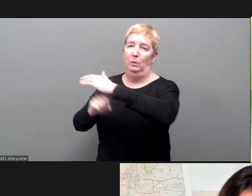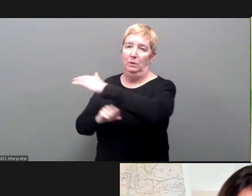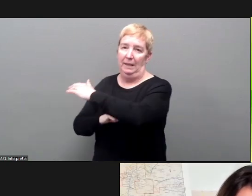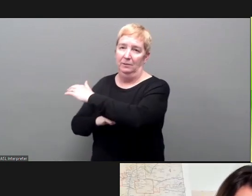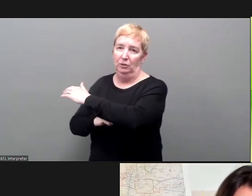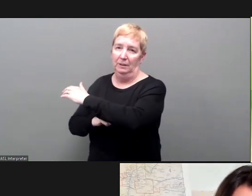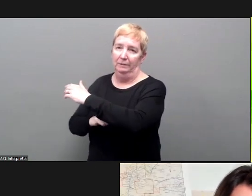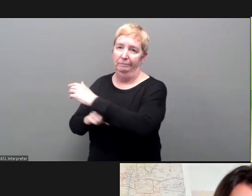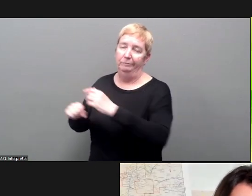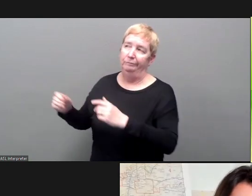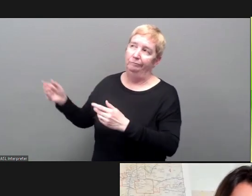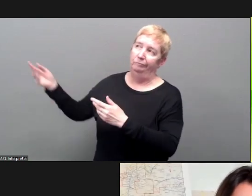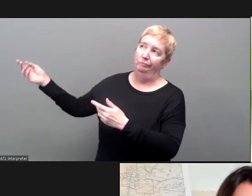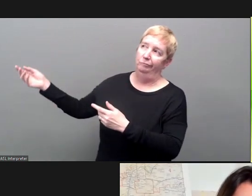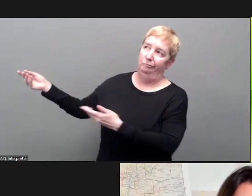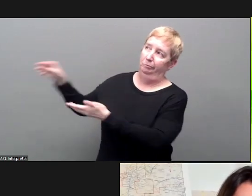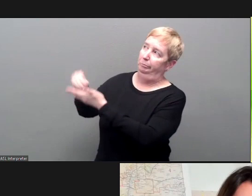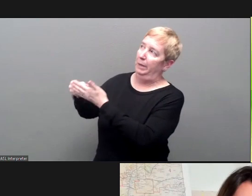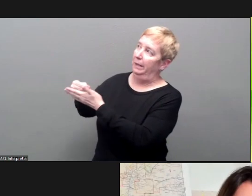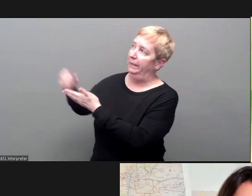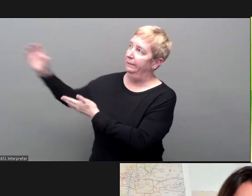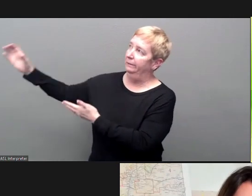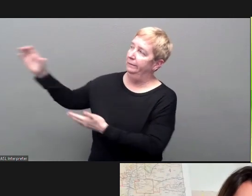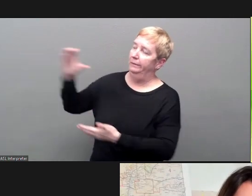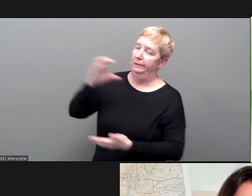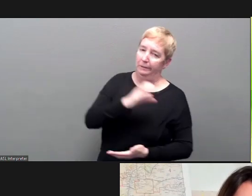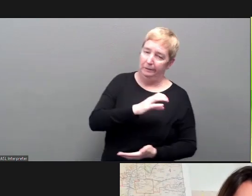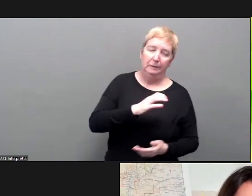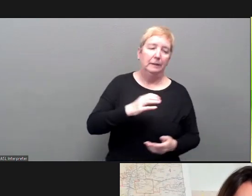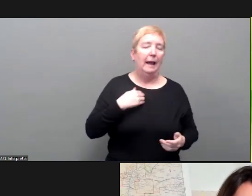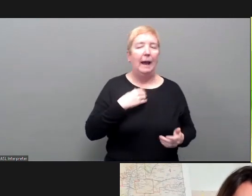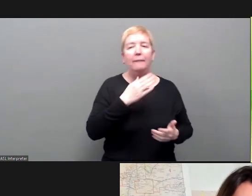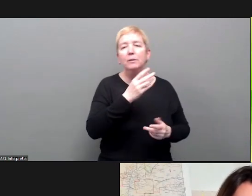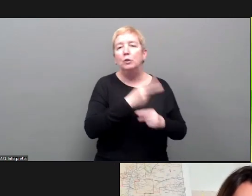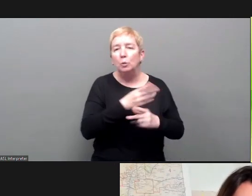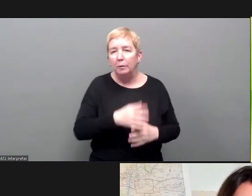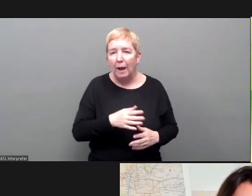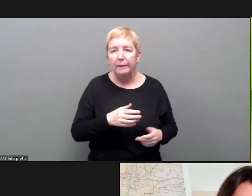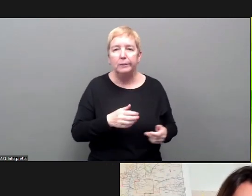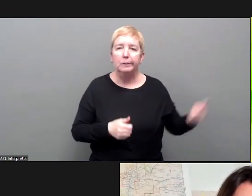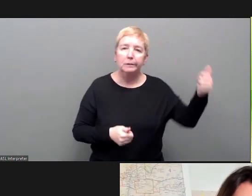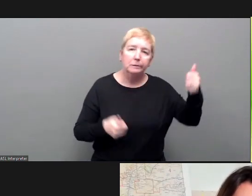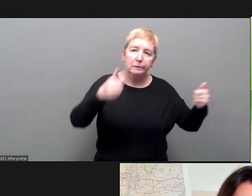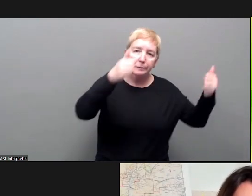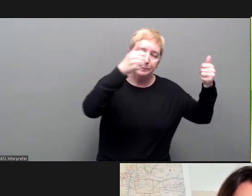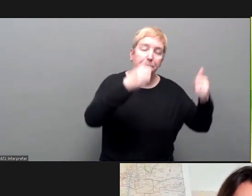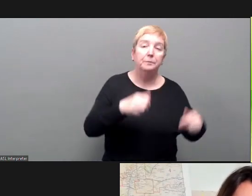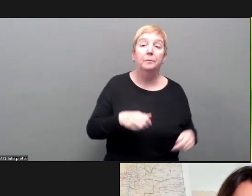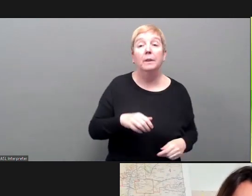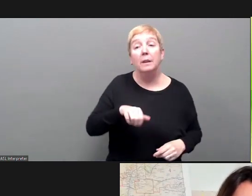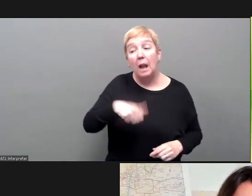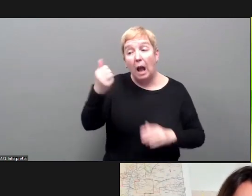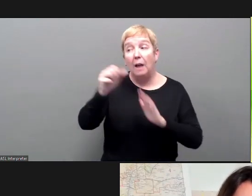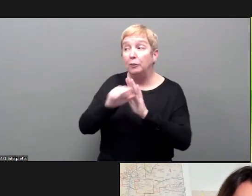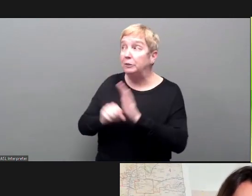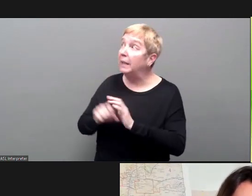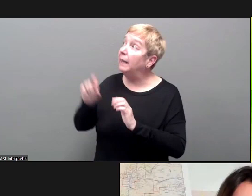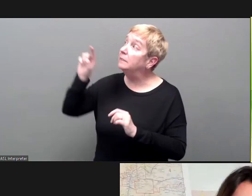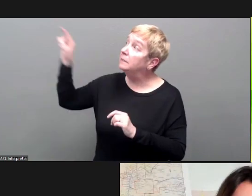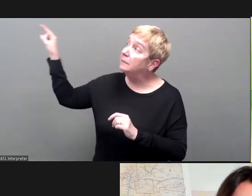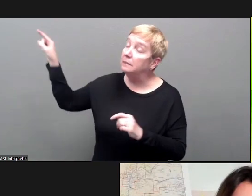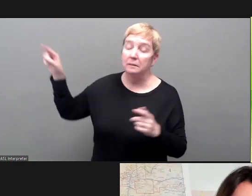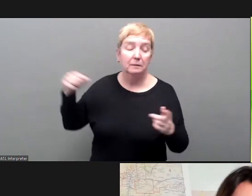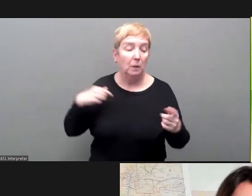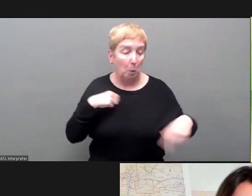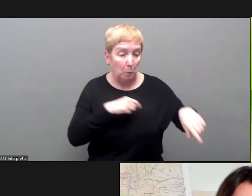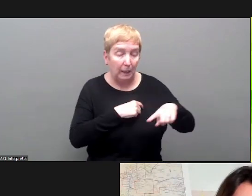160 total counting supervisors that work in that unit. Many other states like us are transitioning